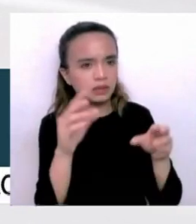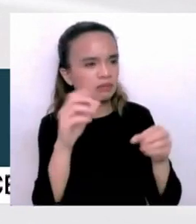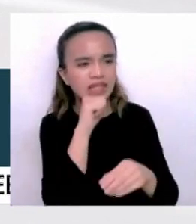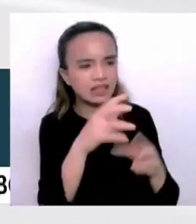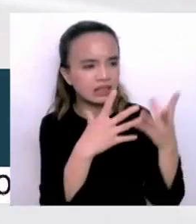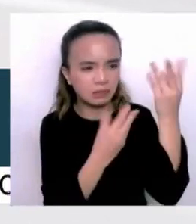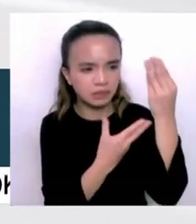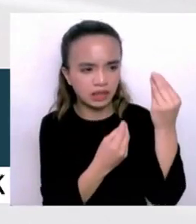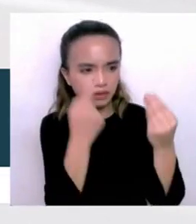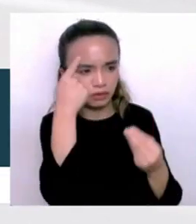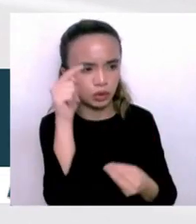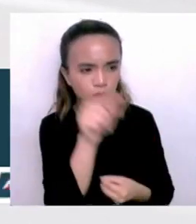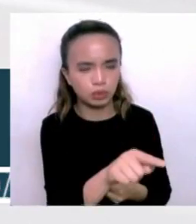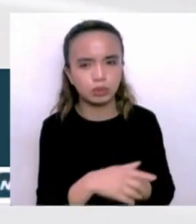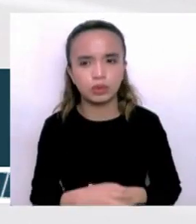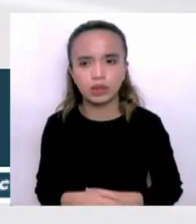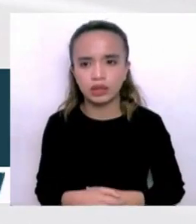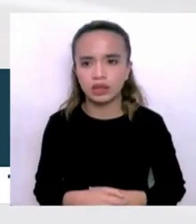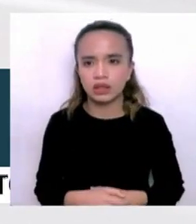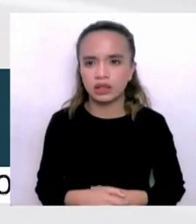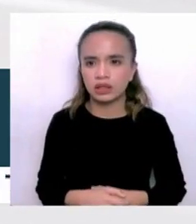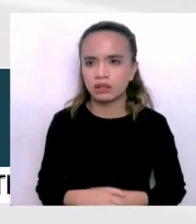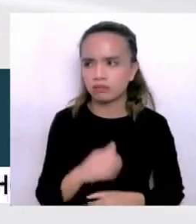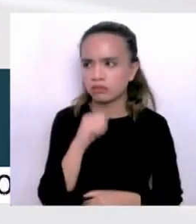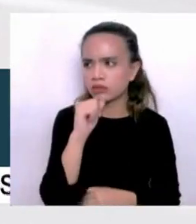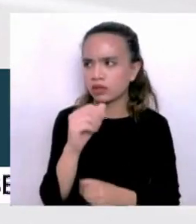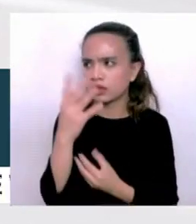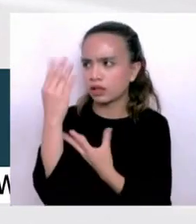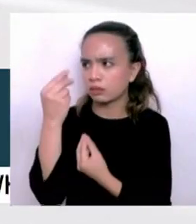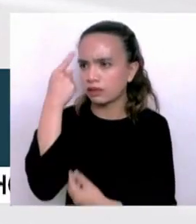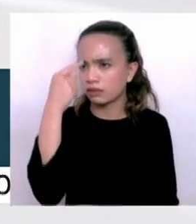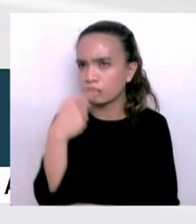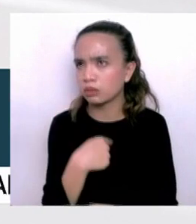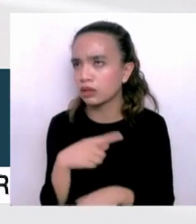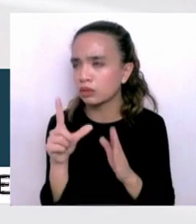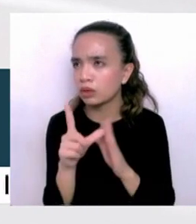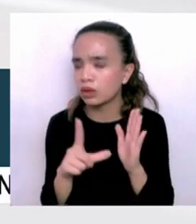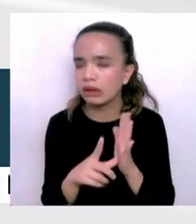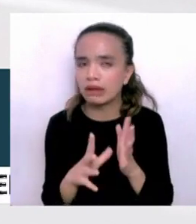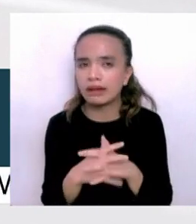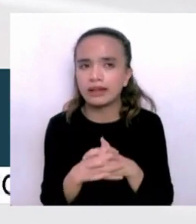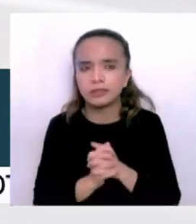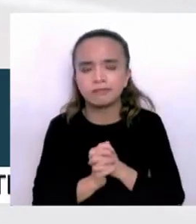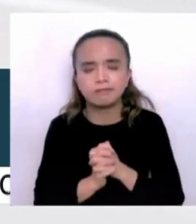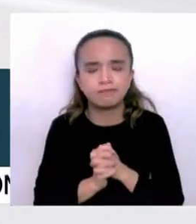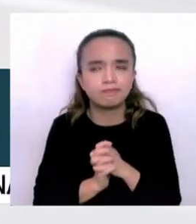you? The most outdated for me is